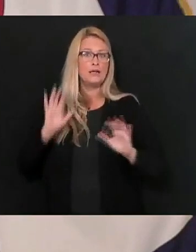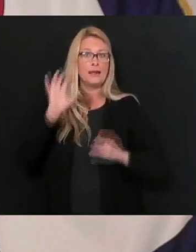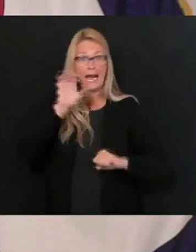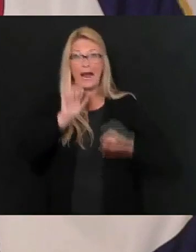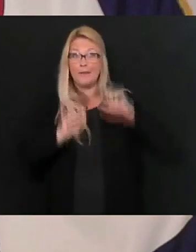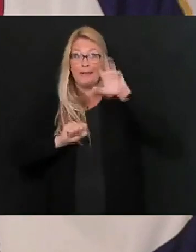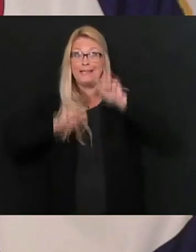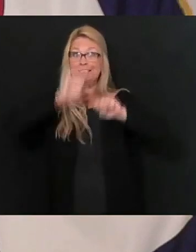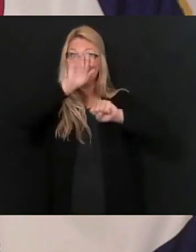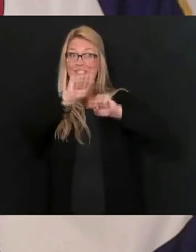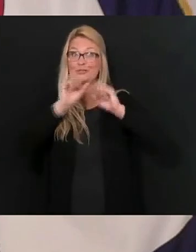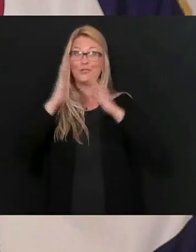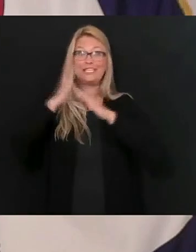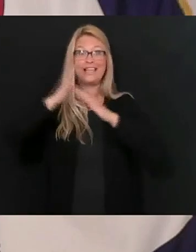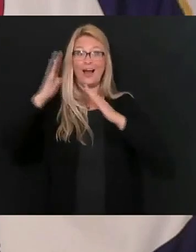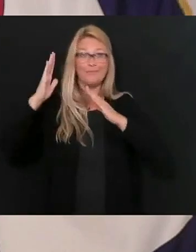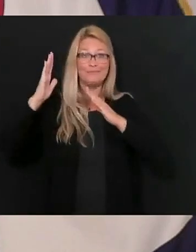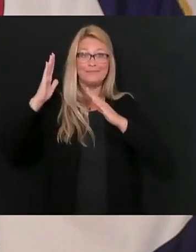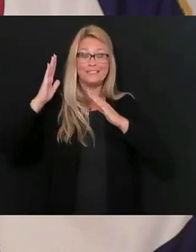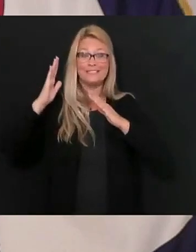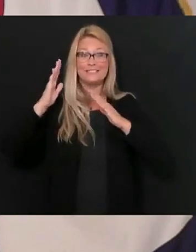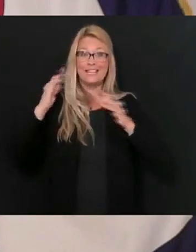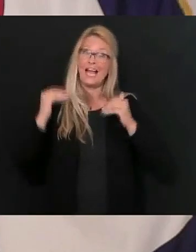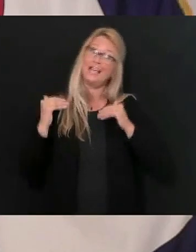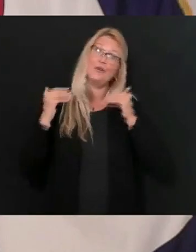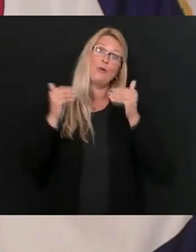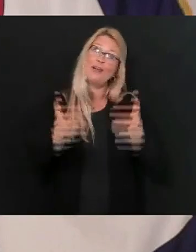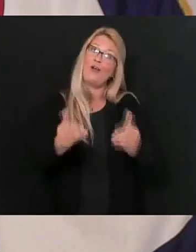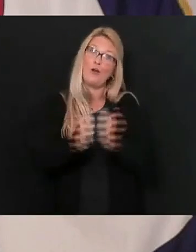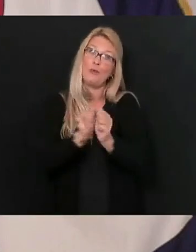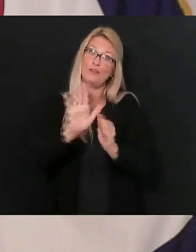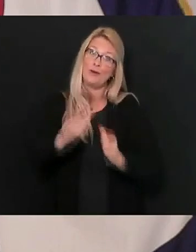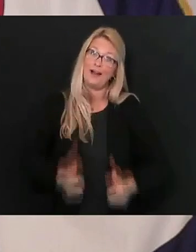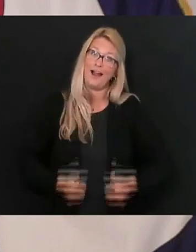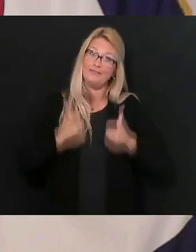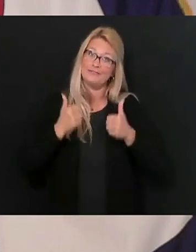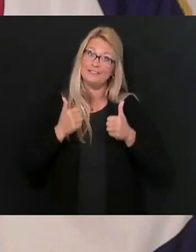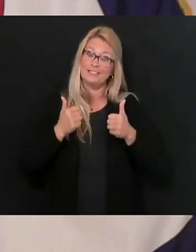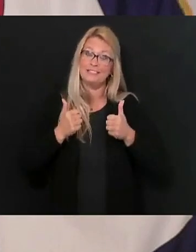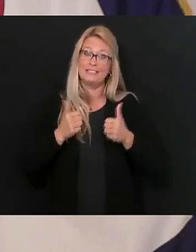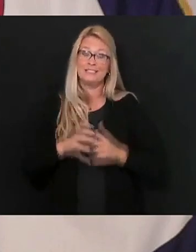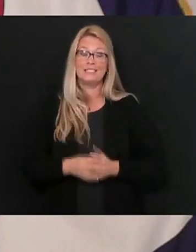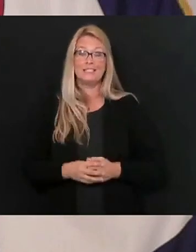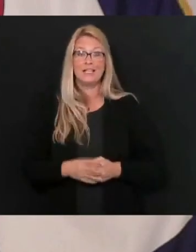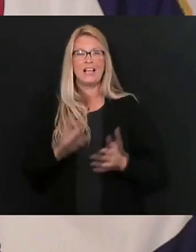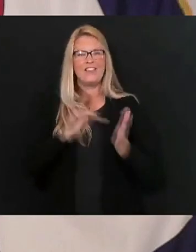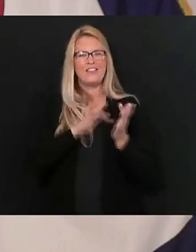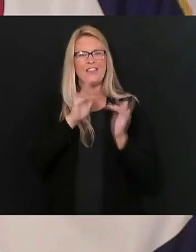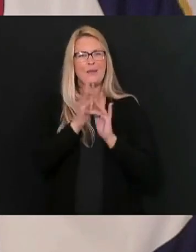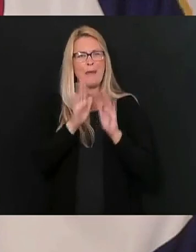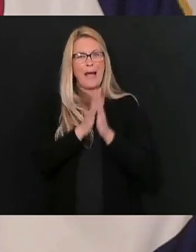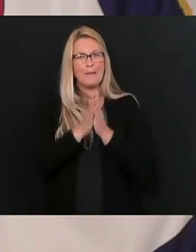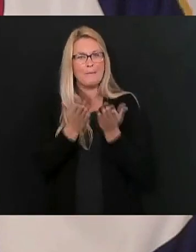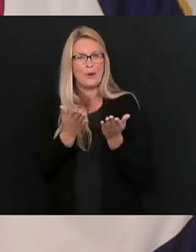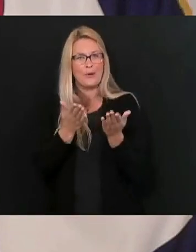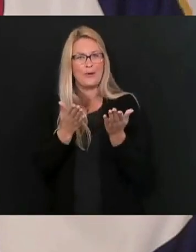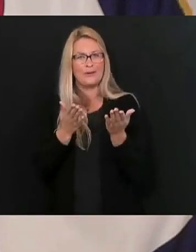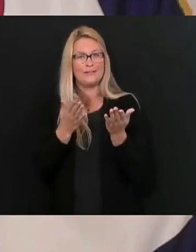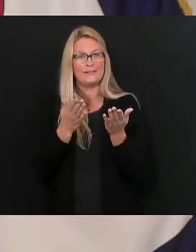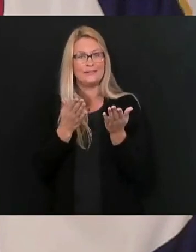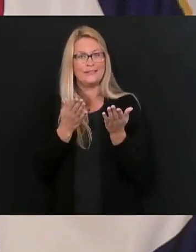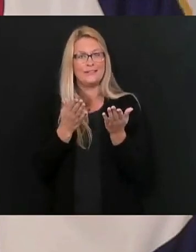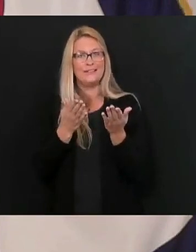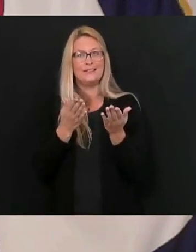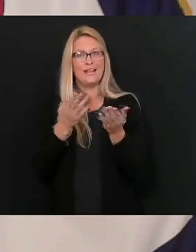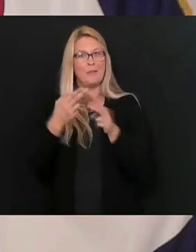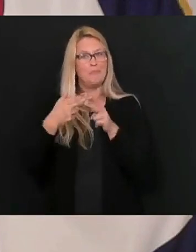was telling you, I guess, day before yesterday, that the Bible clearly says, that